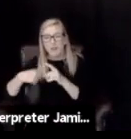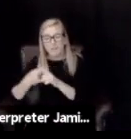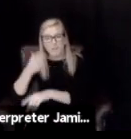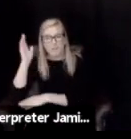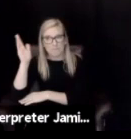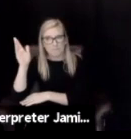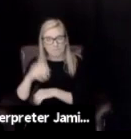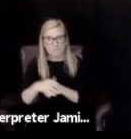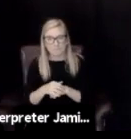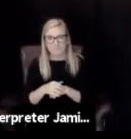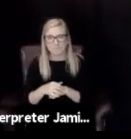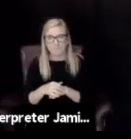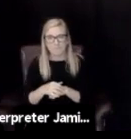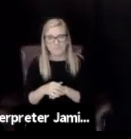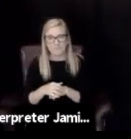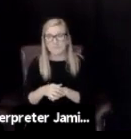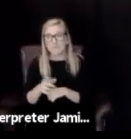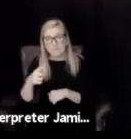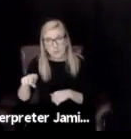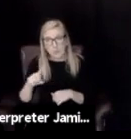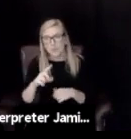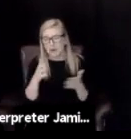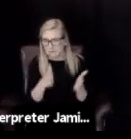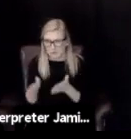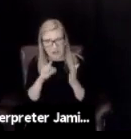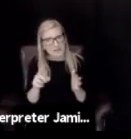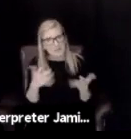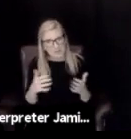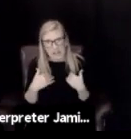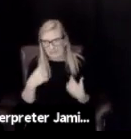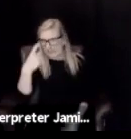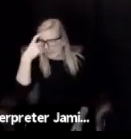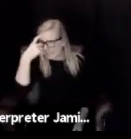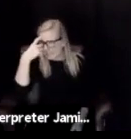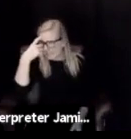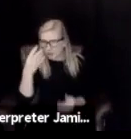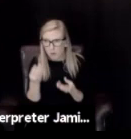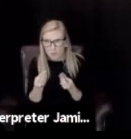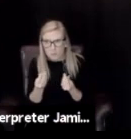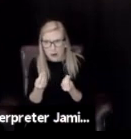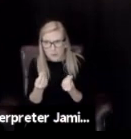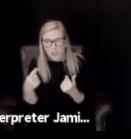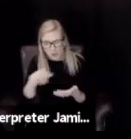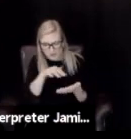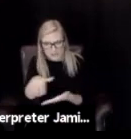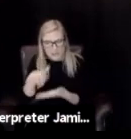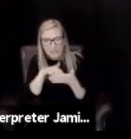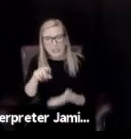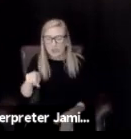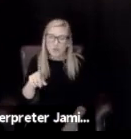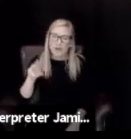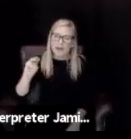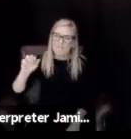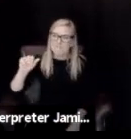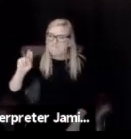there, you come prepared, you have intellectual property, you have studied, you have manned up, and you are womaned up, and